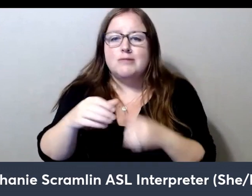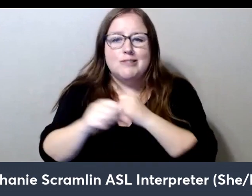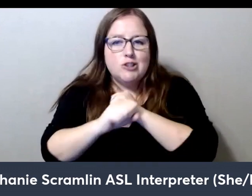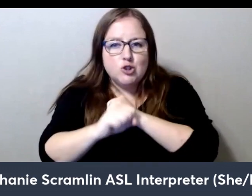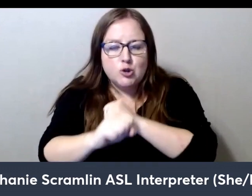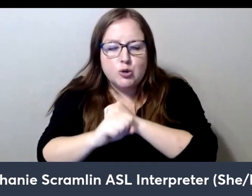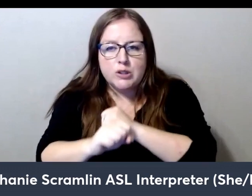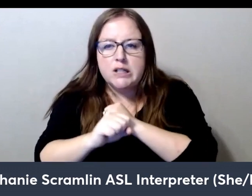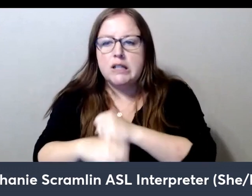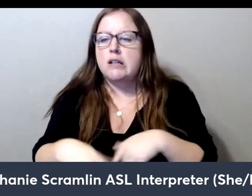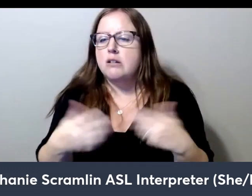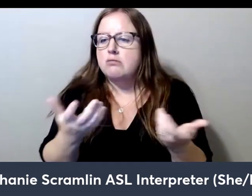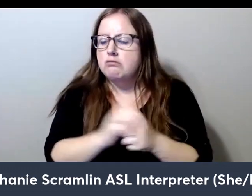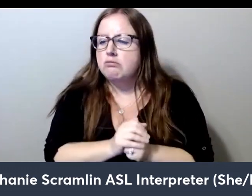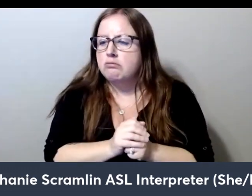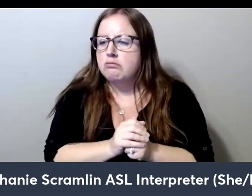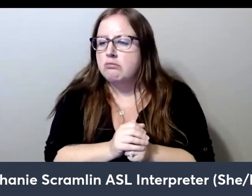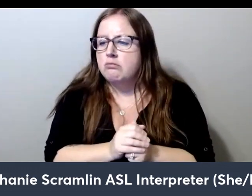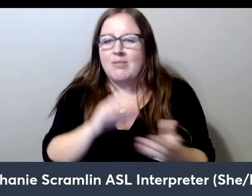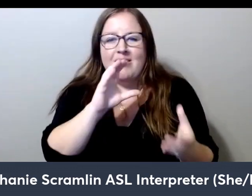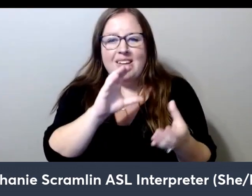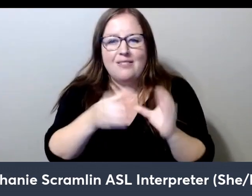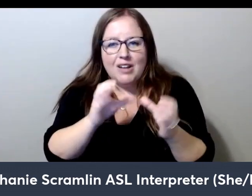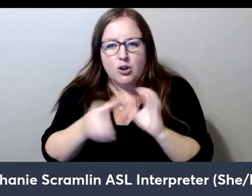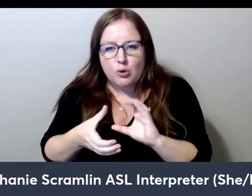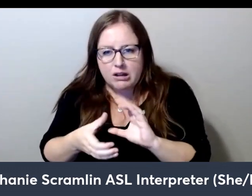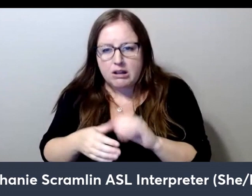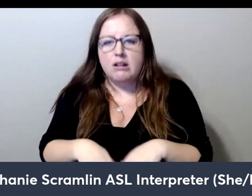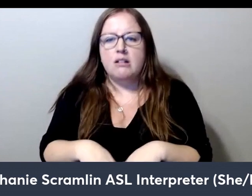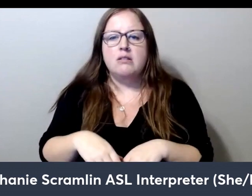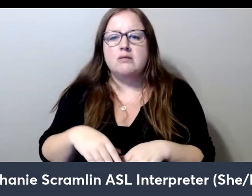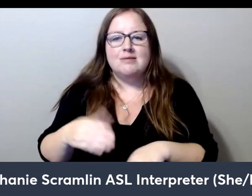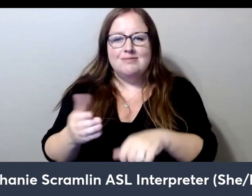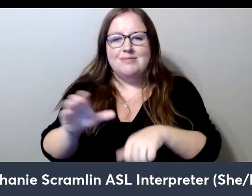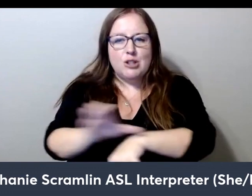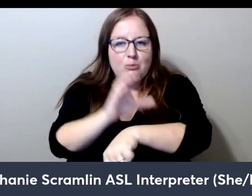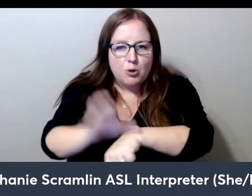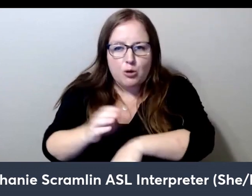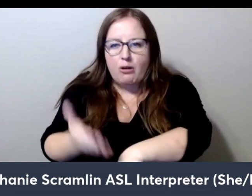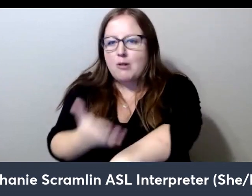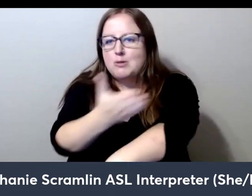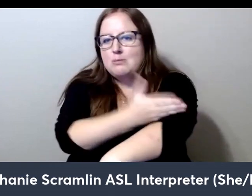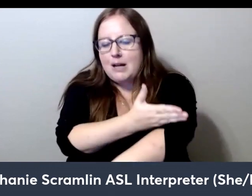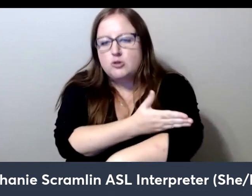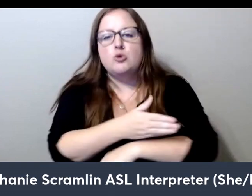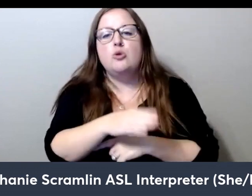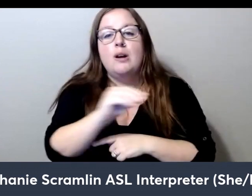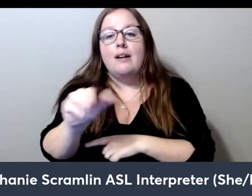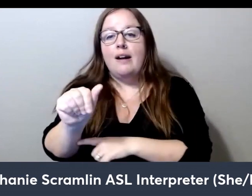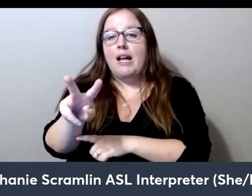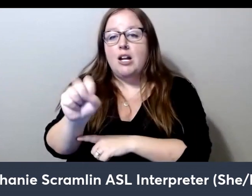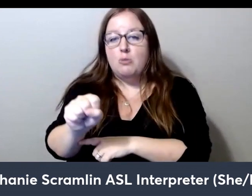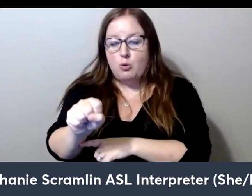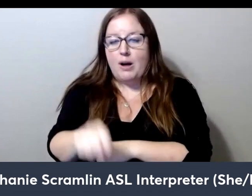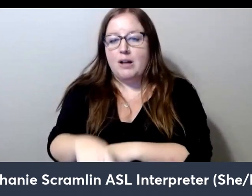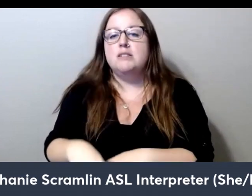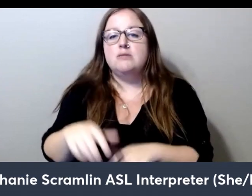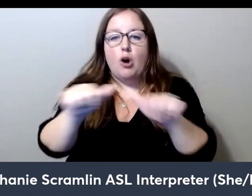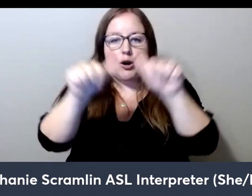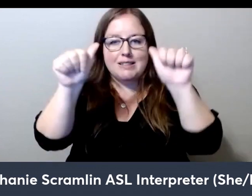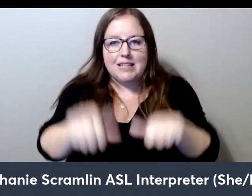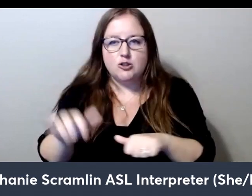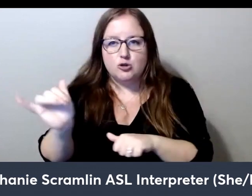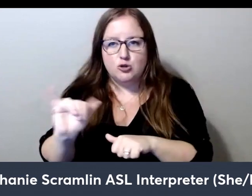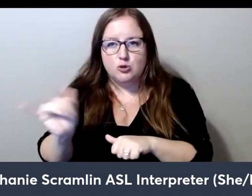Hub, config rules, Compute Optimizer, as well as AWS well architected. And